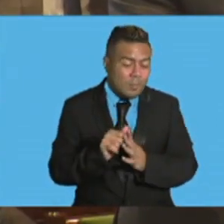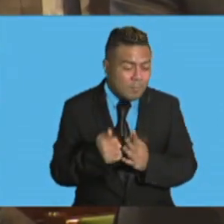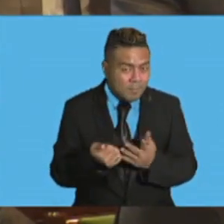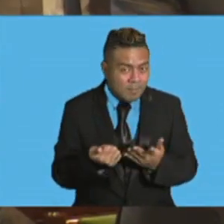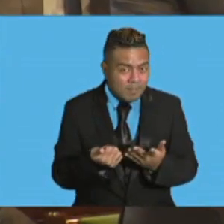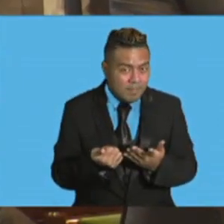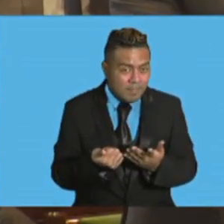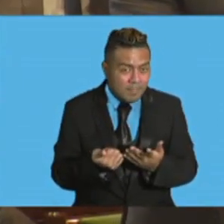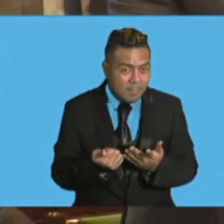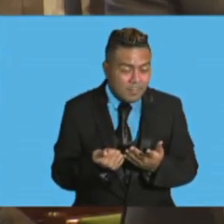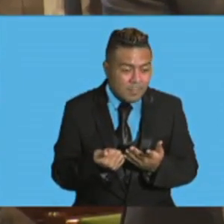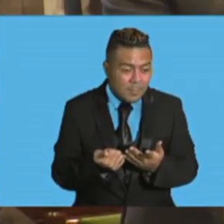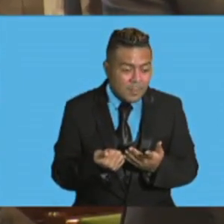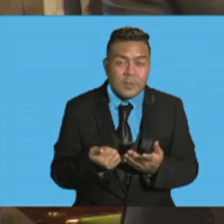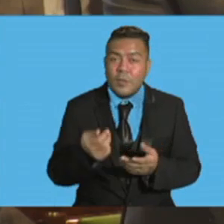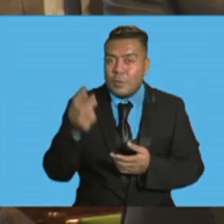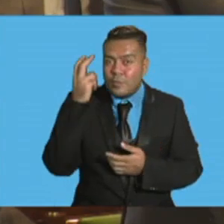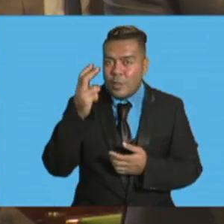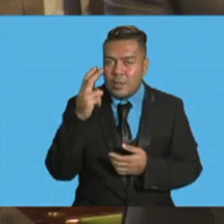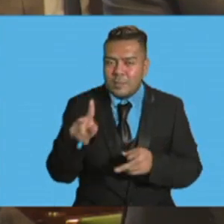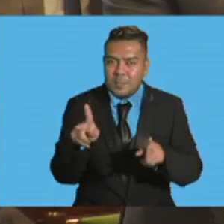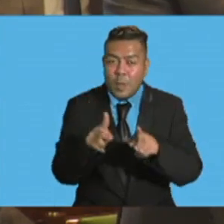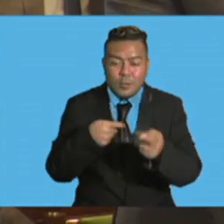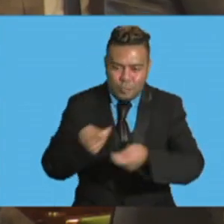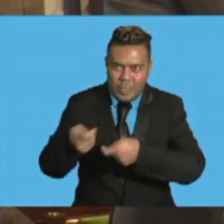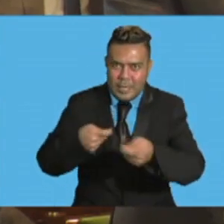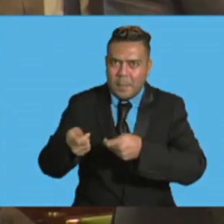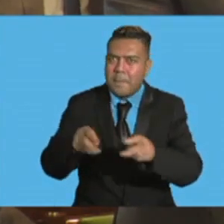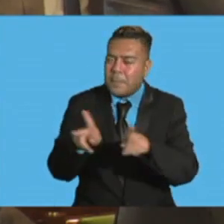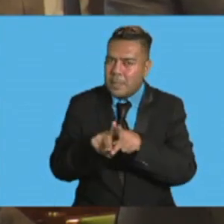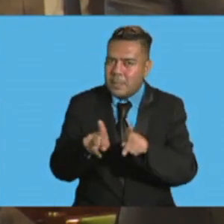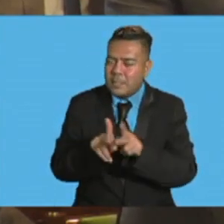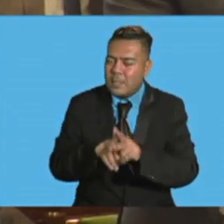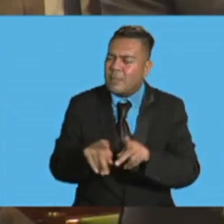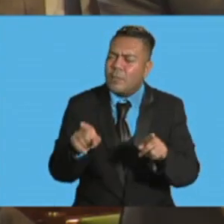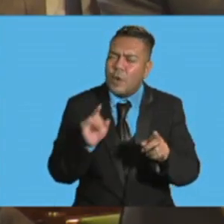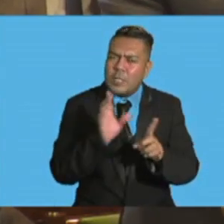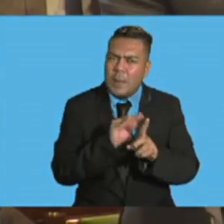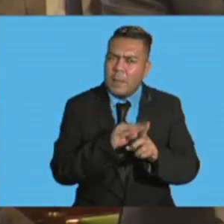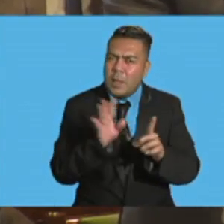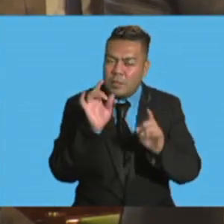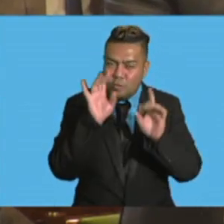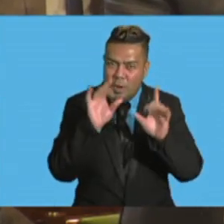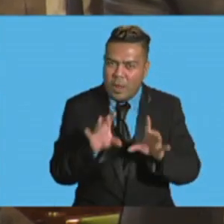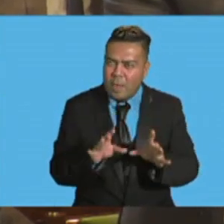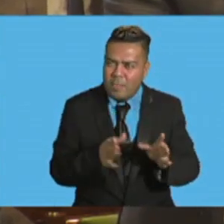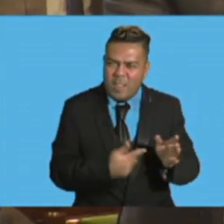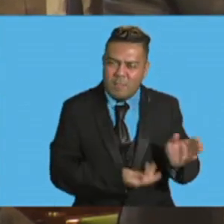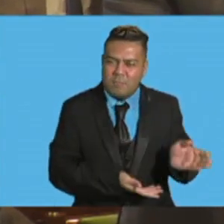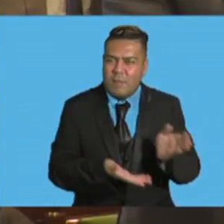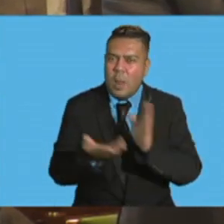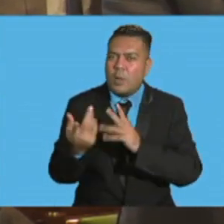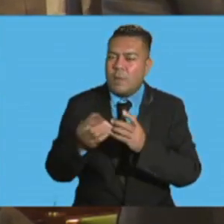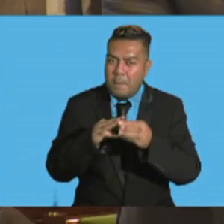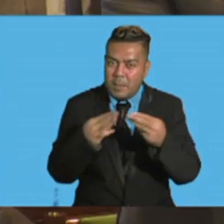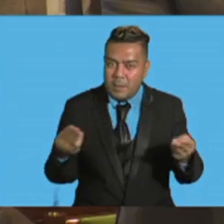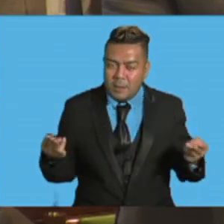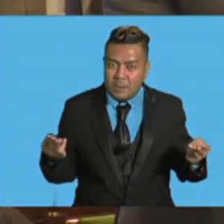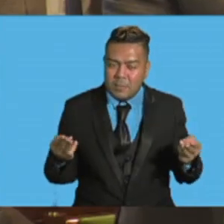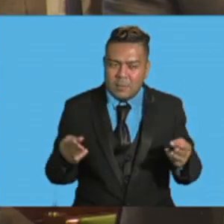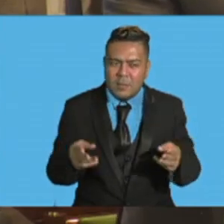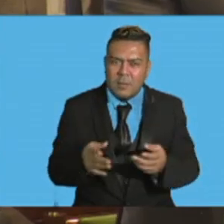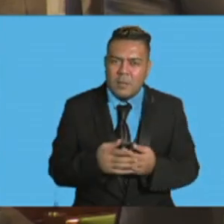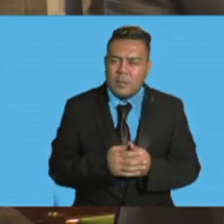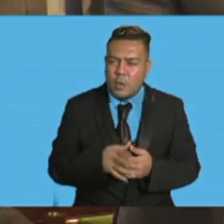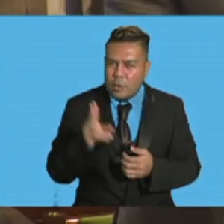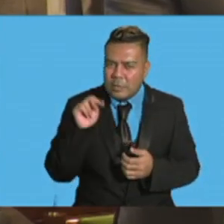it, in particular if trading partners with China, such as Australia, that sends a lot of its raw materials to China, if there's a muted